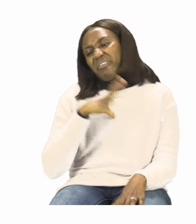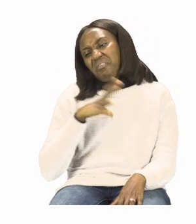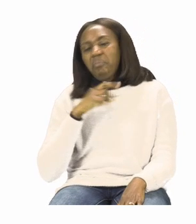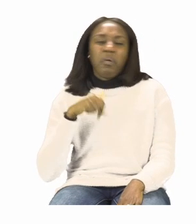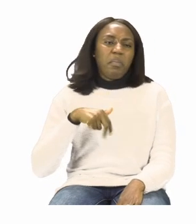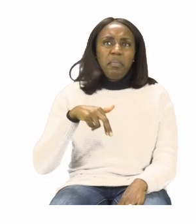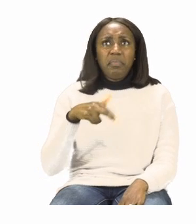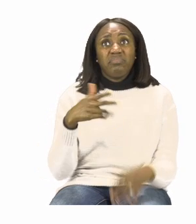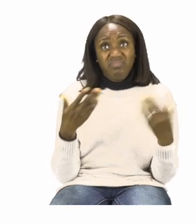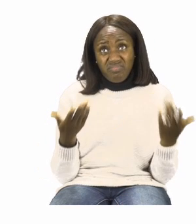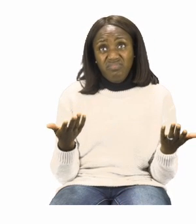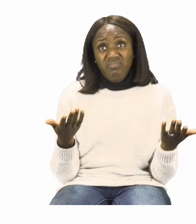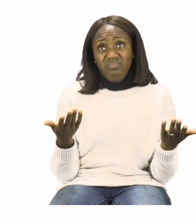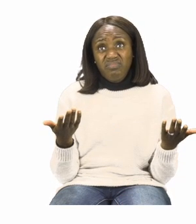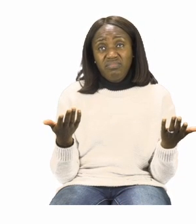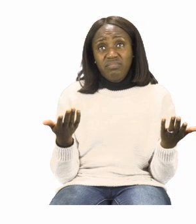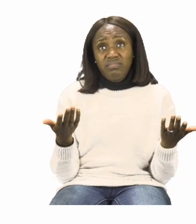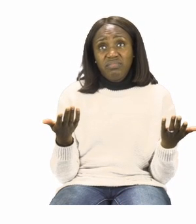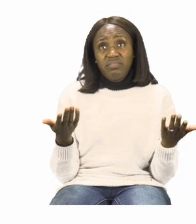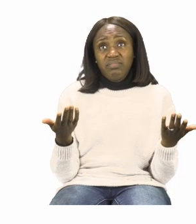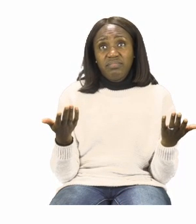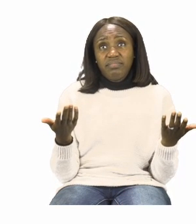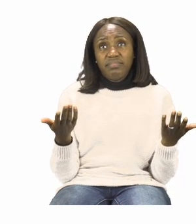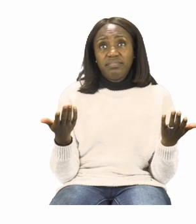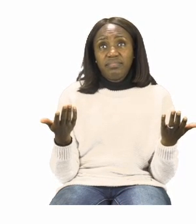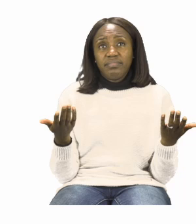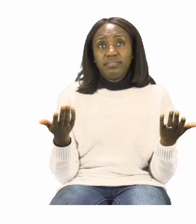is no crossings?